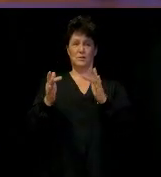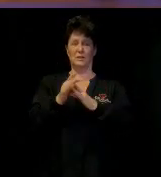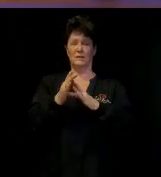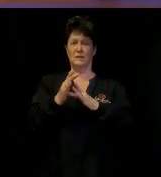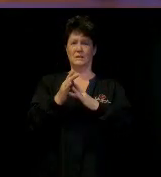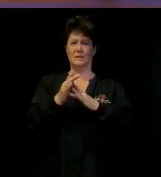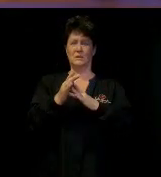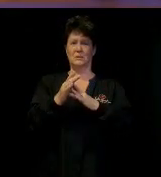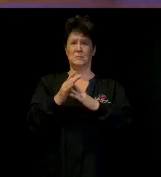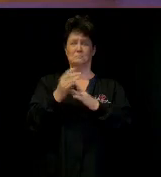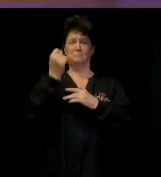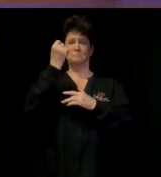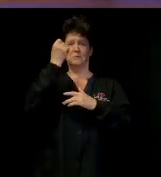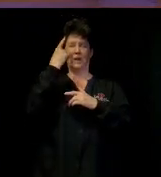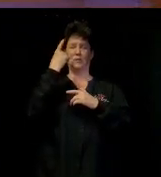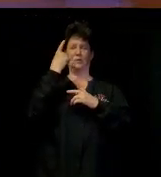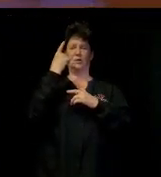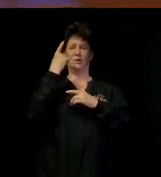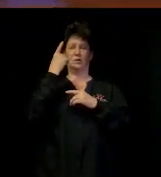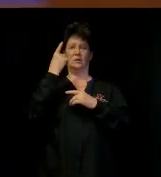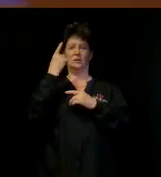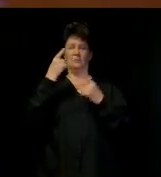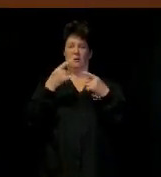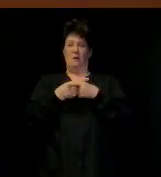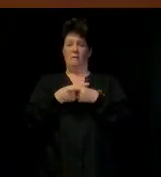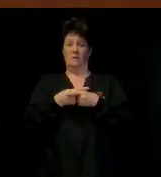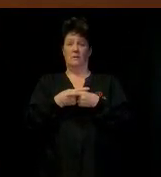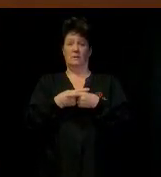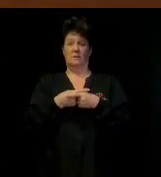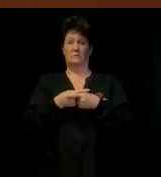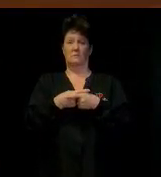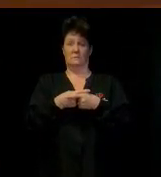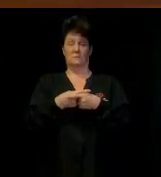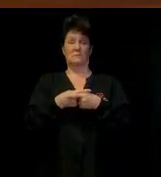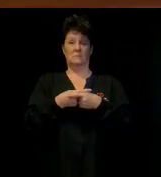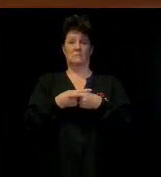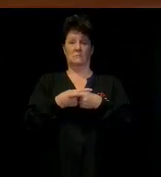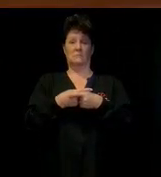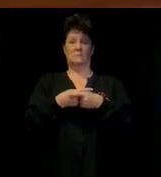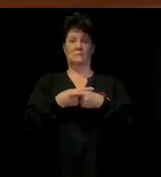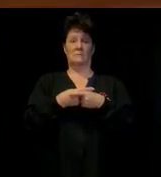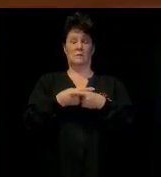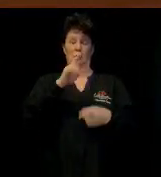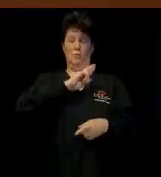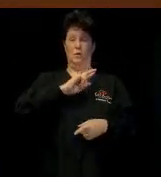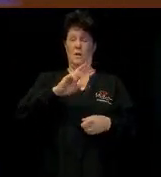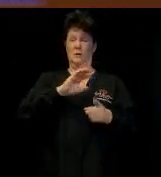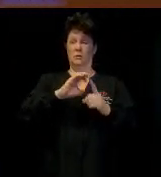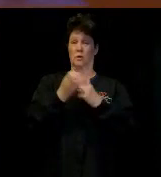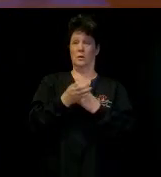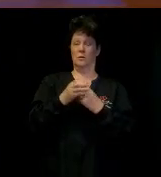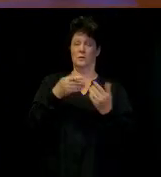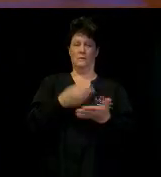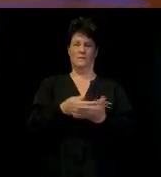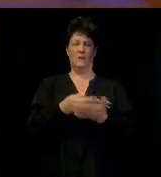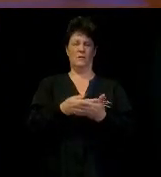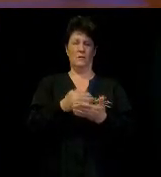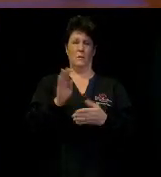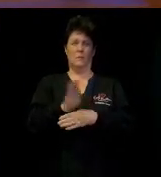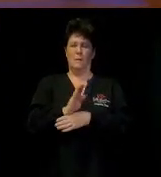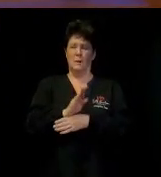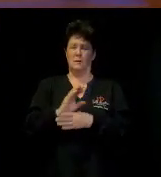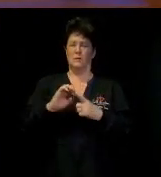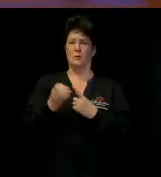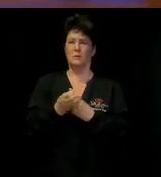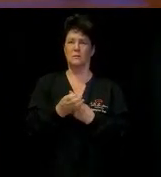conflict. He was the most cultured conflict individual you could read about. Religious culture, financial culture, business culture.